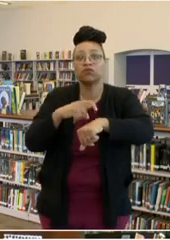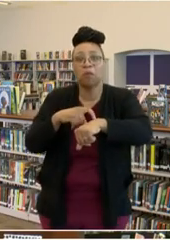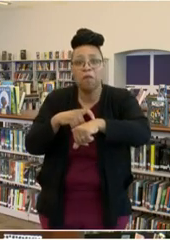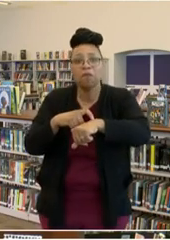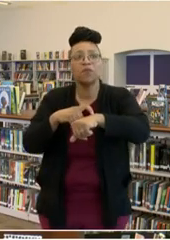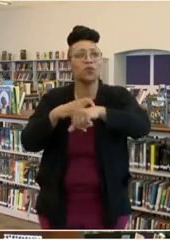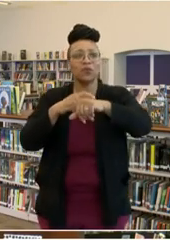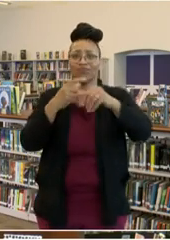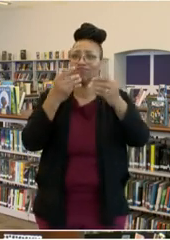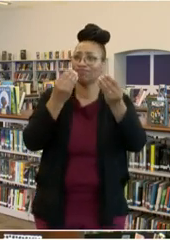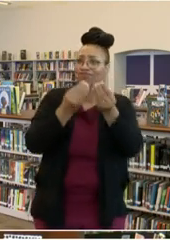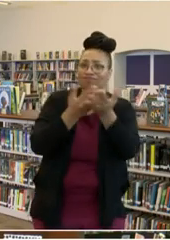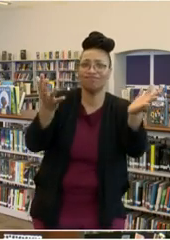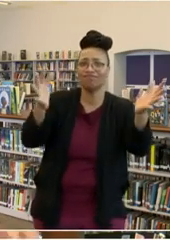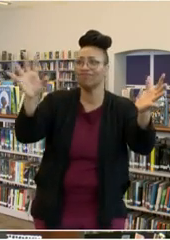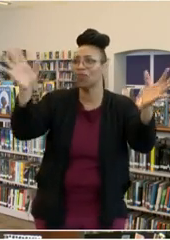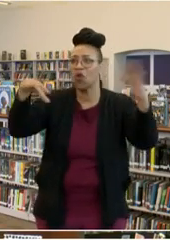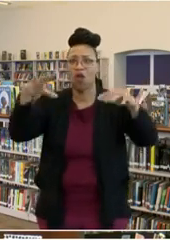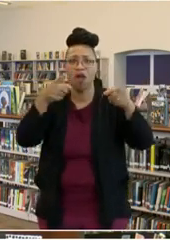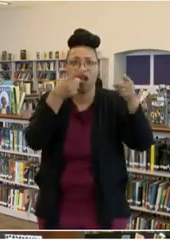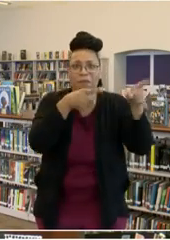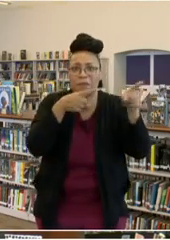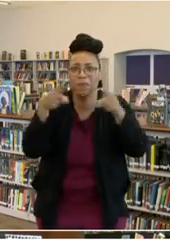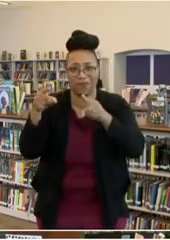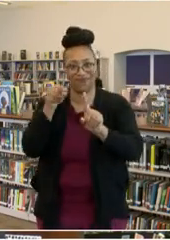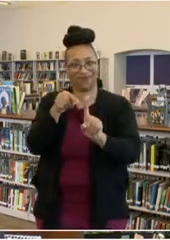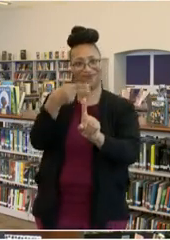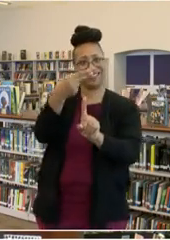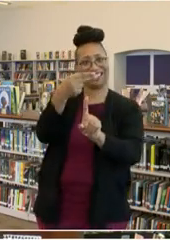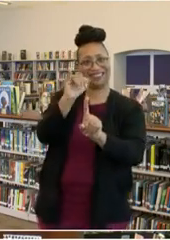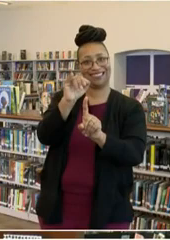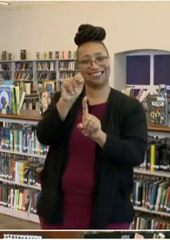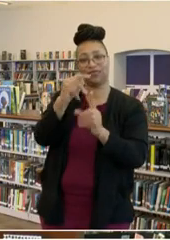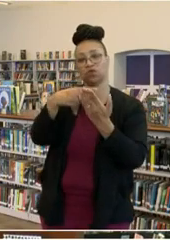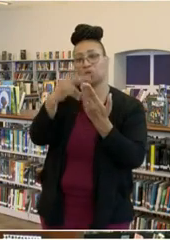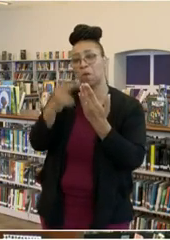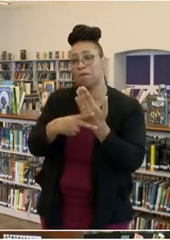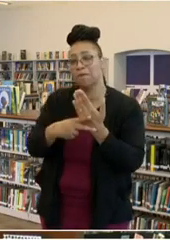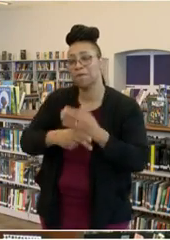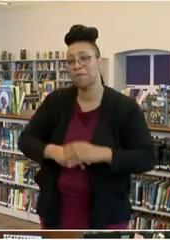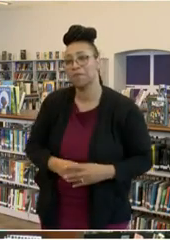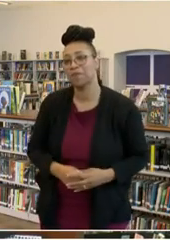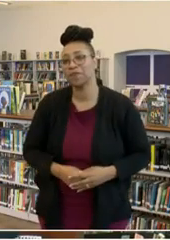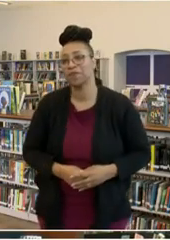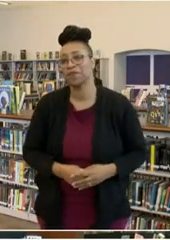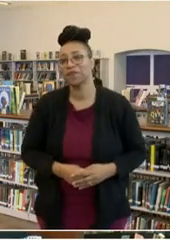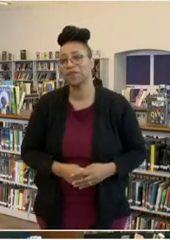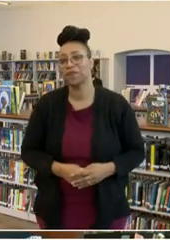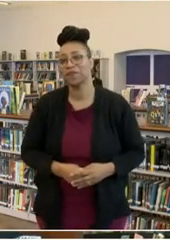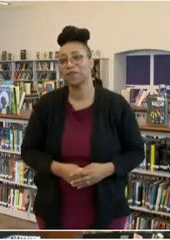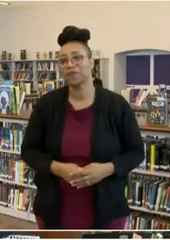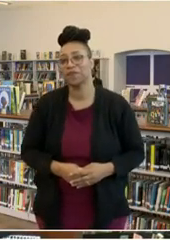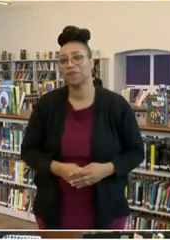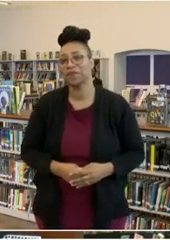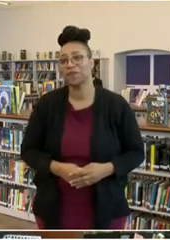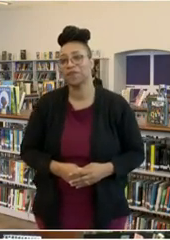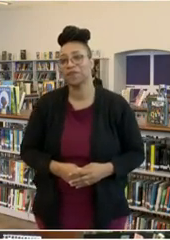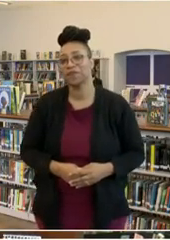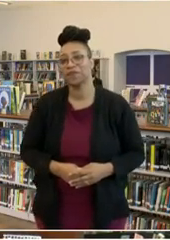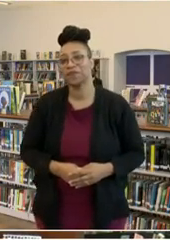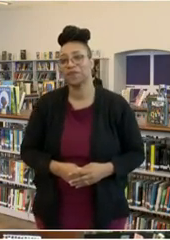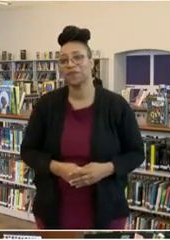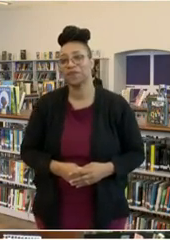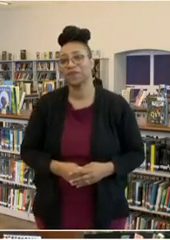we have the team here at Cardozo and across our city that is implementing this strategy. So with that, I'm going to stop. And I believe next we